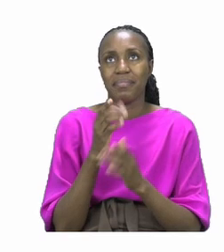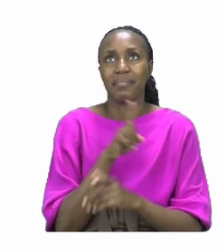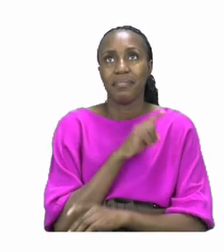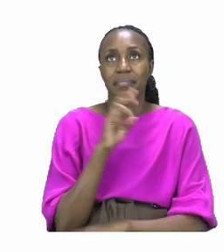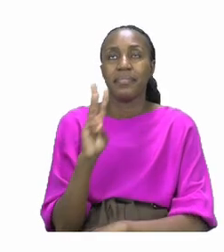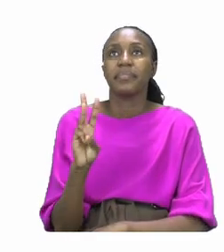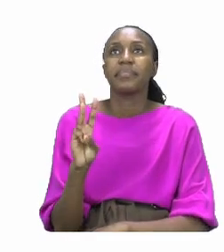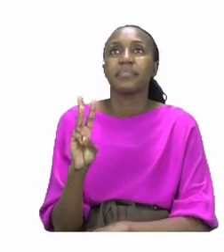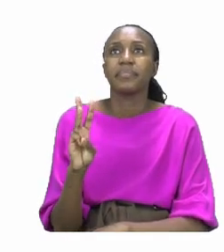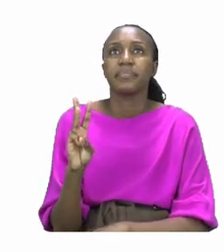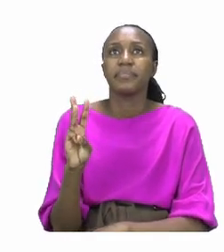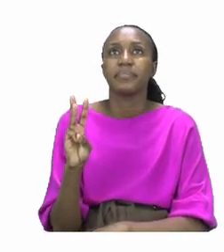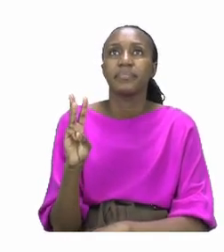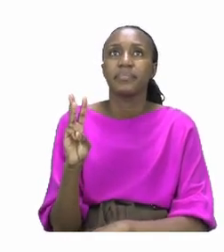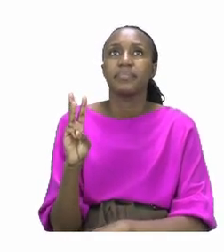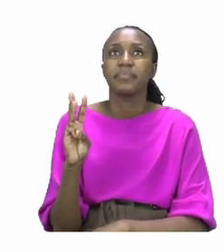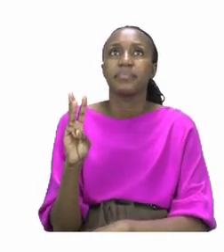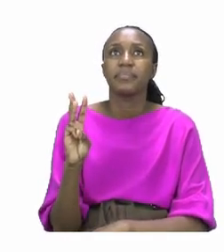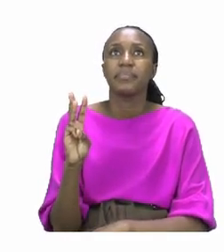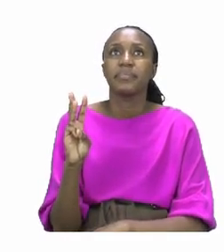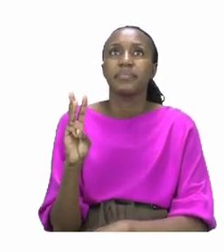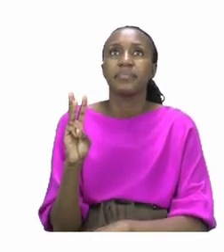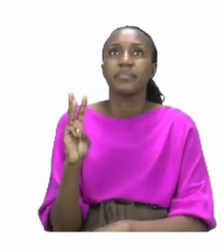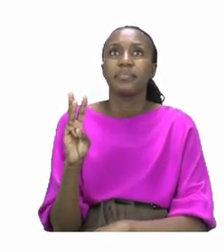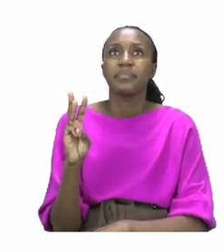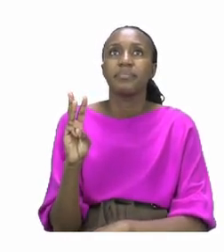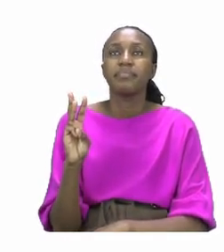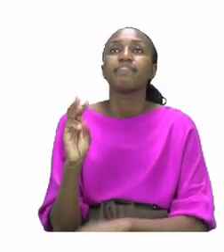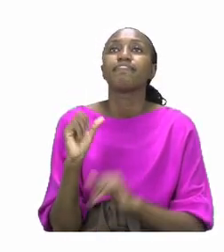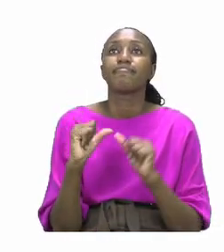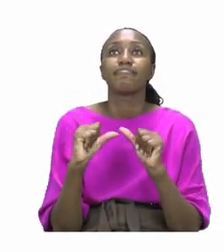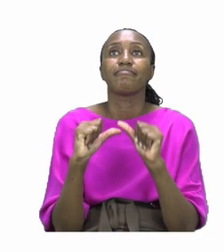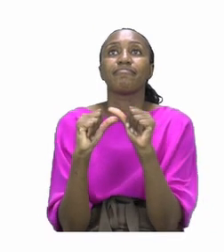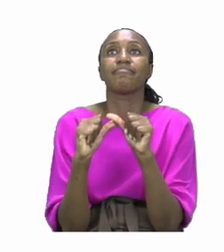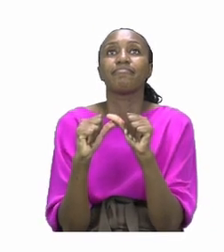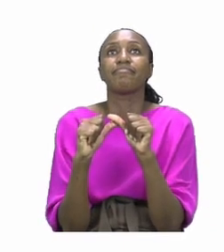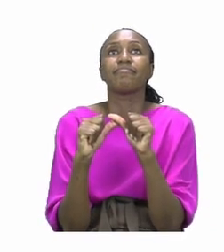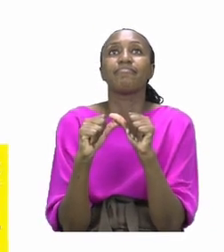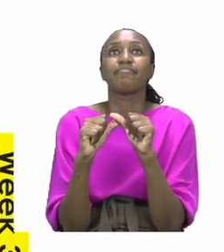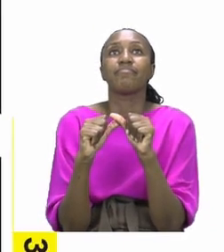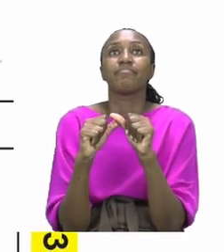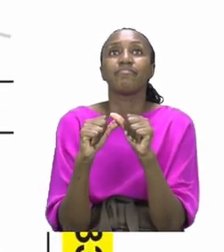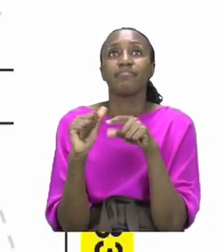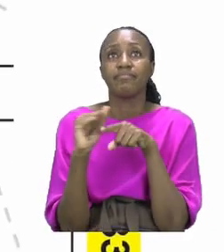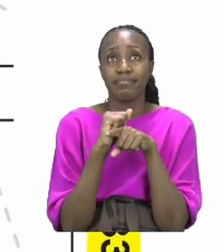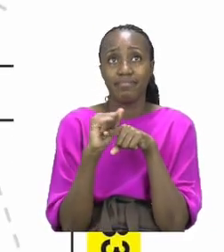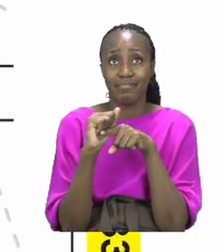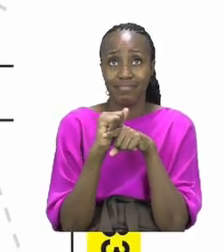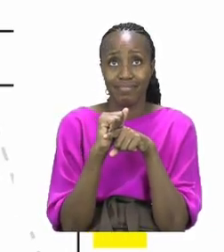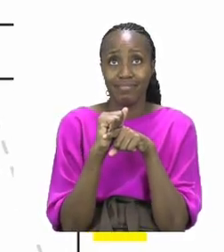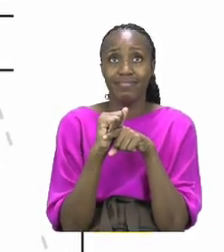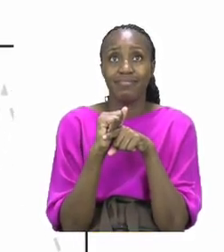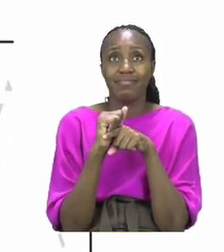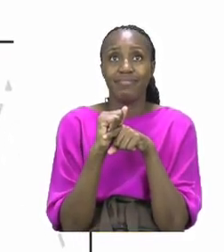13. Now on page 13, we're going to continue having so much fun by tracing. Today, we're going to